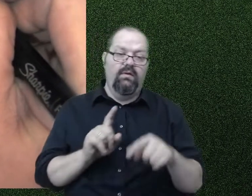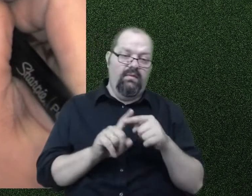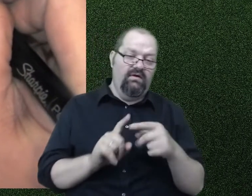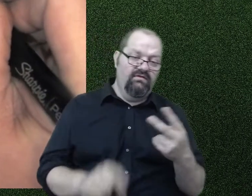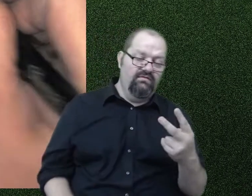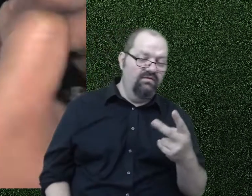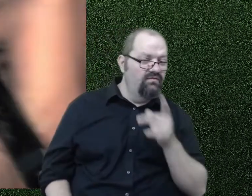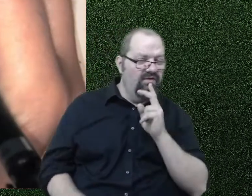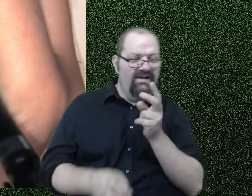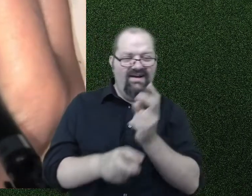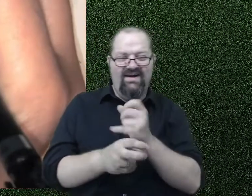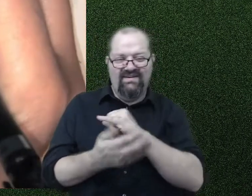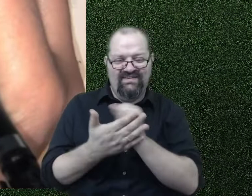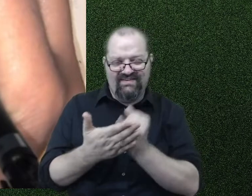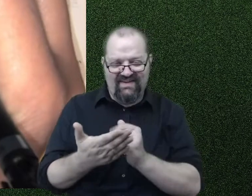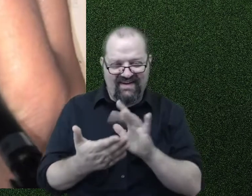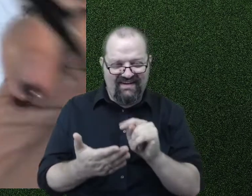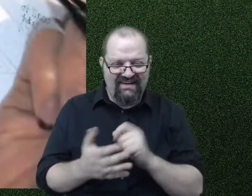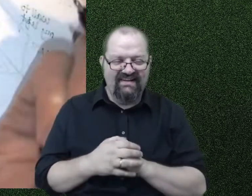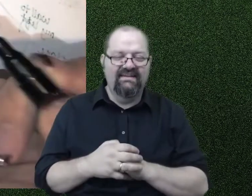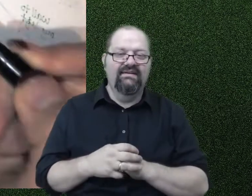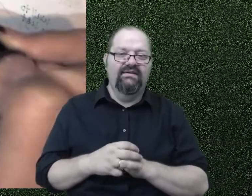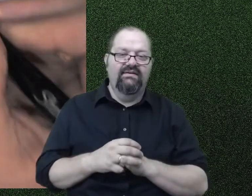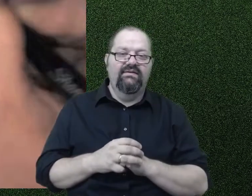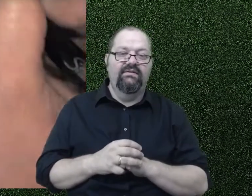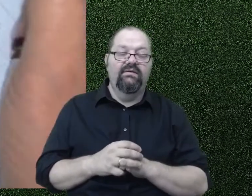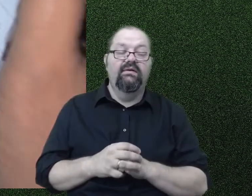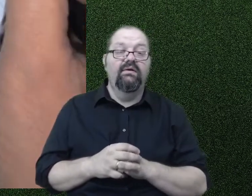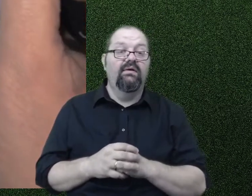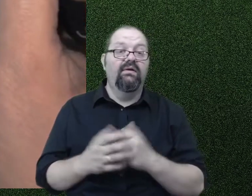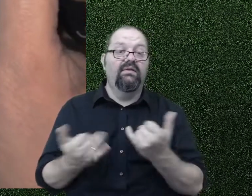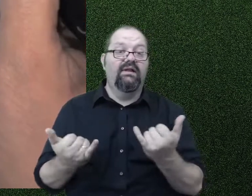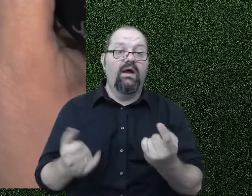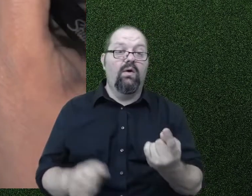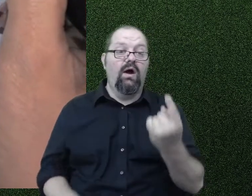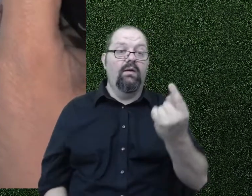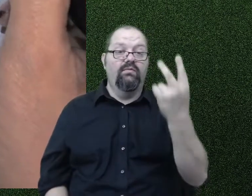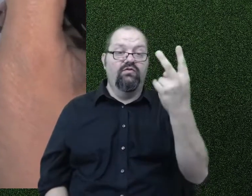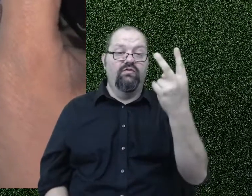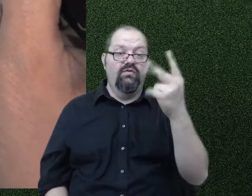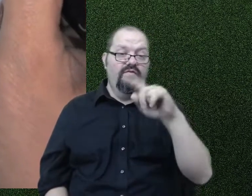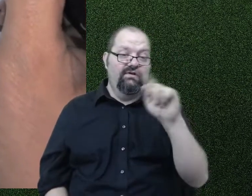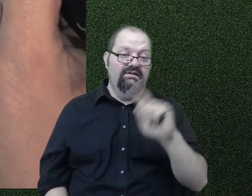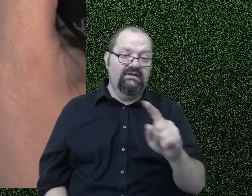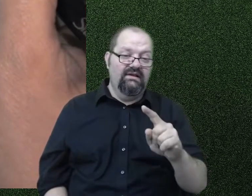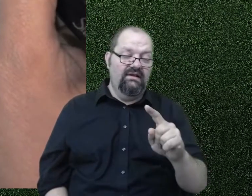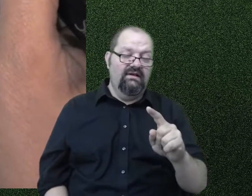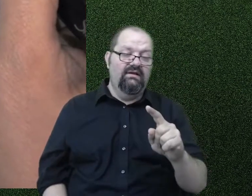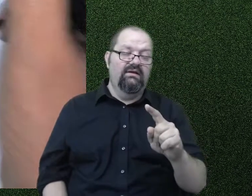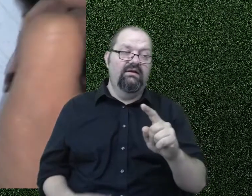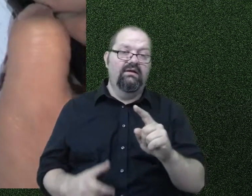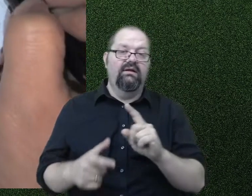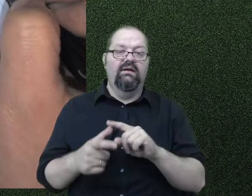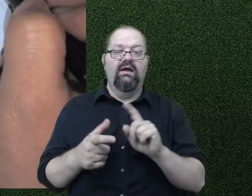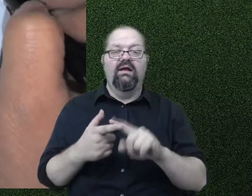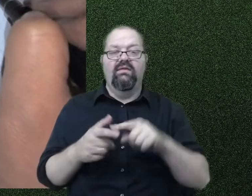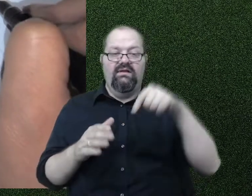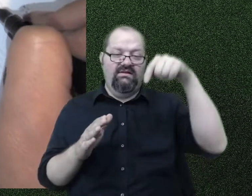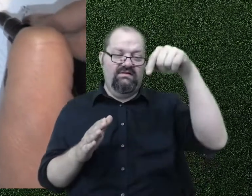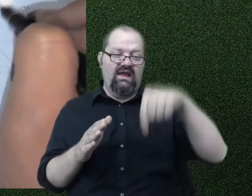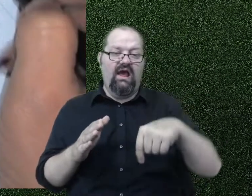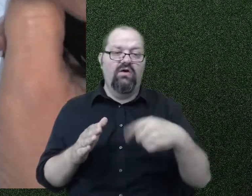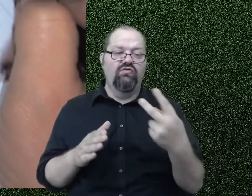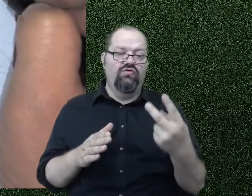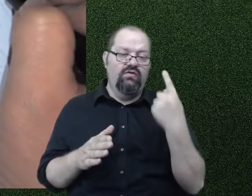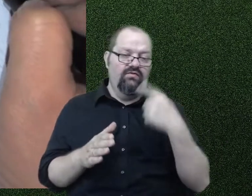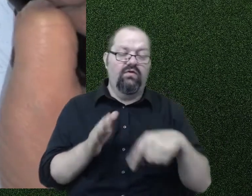to draw. It's hard to draw. And then we're going to go up 2 in the z direction and down